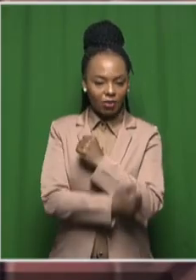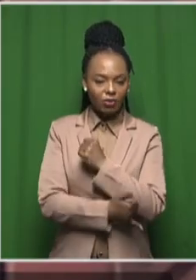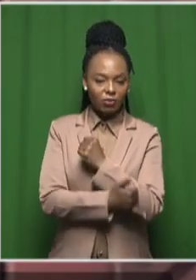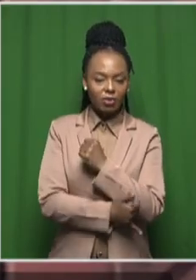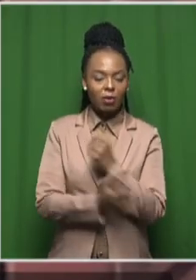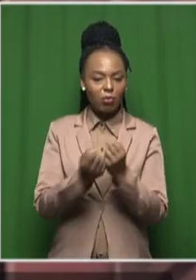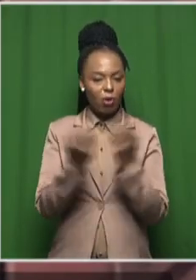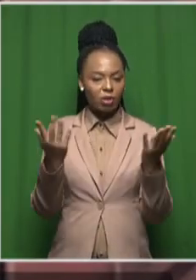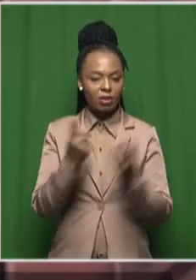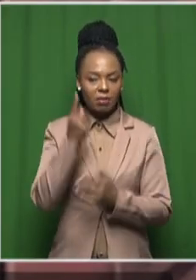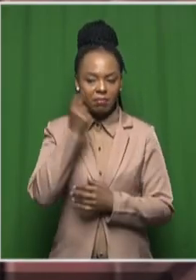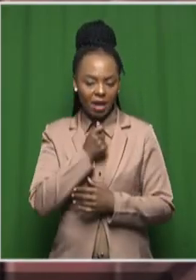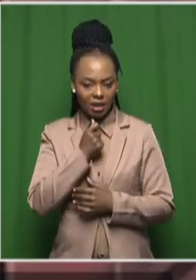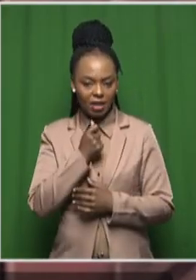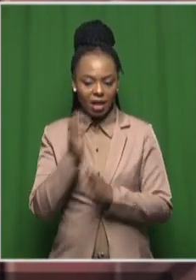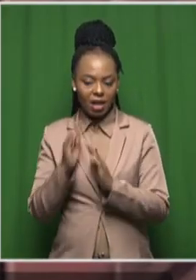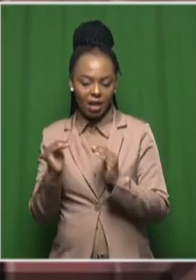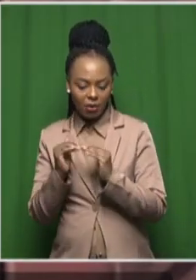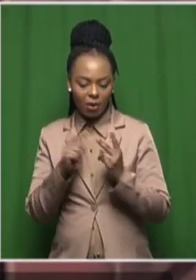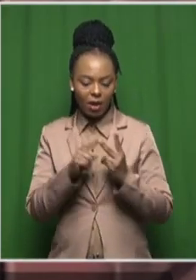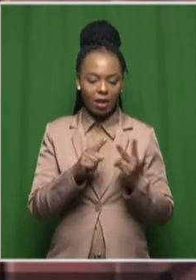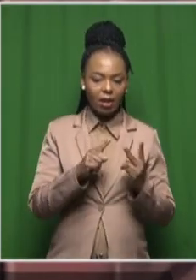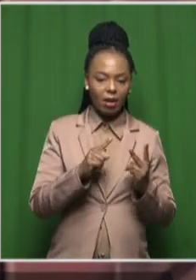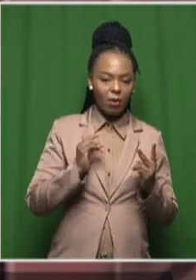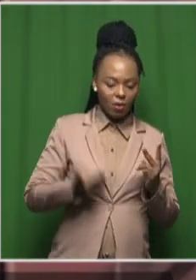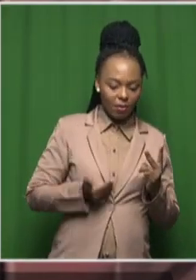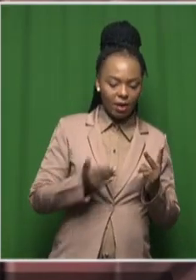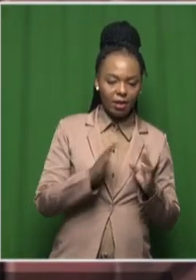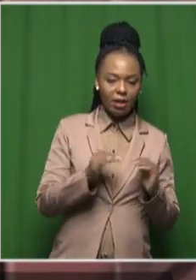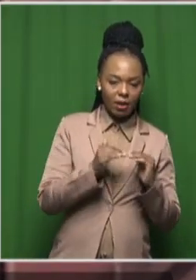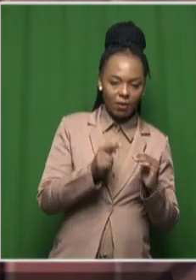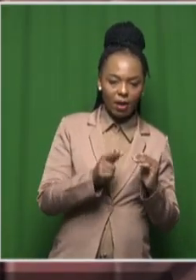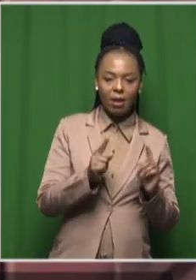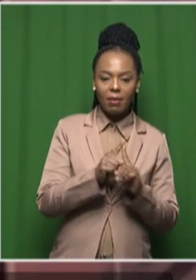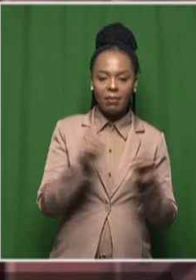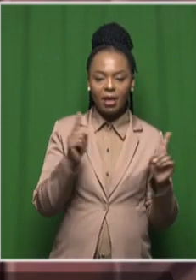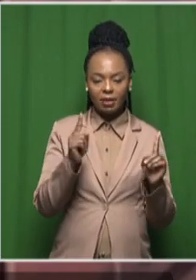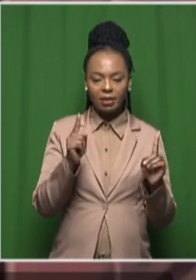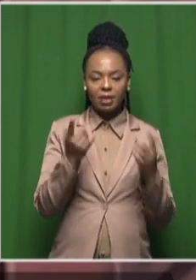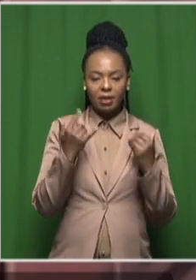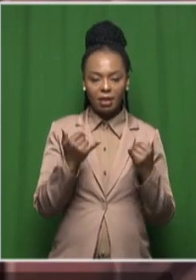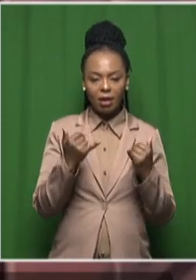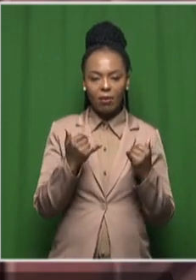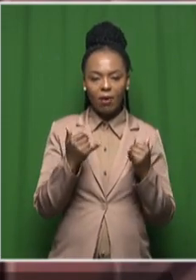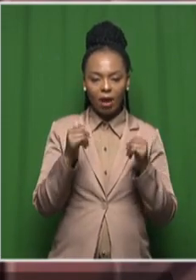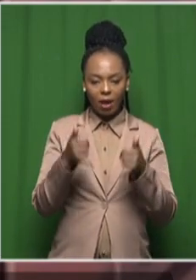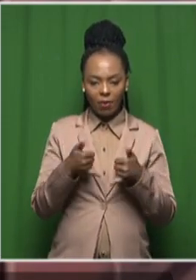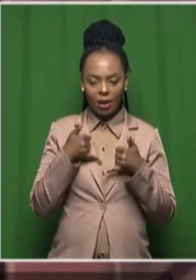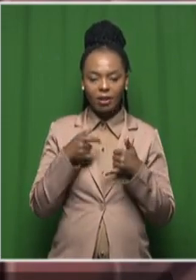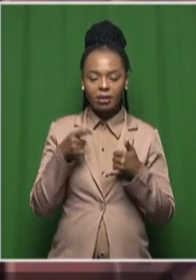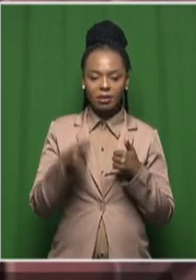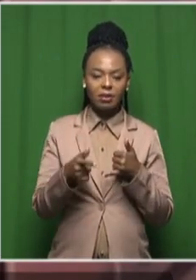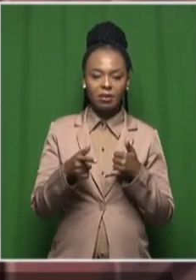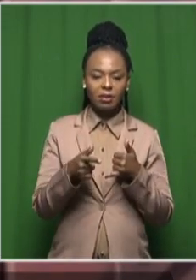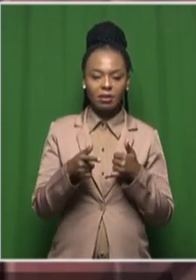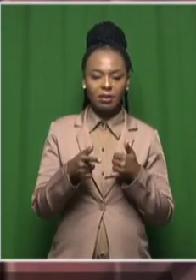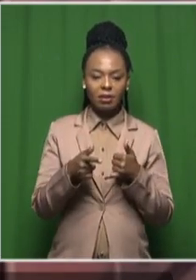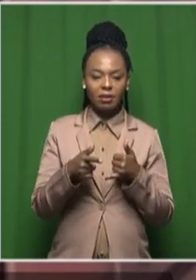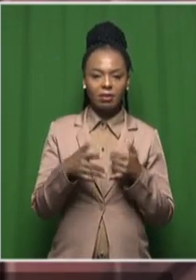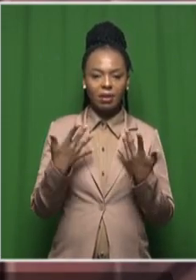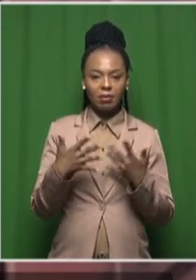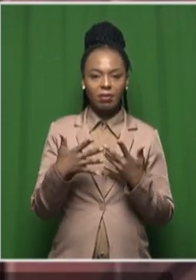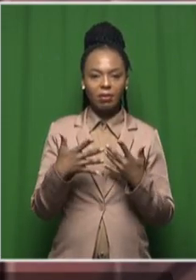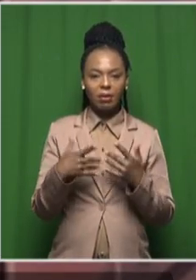of males and equal amount of females. Actually, the Anna Award was won by a ceramicist. The Anna Award is